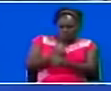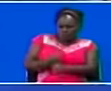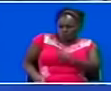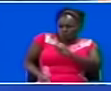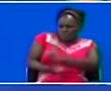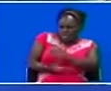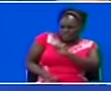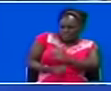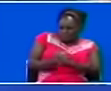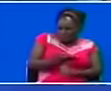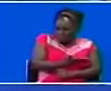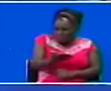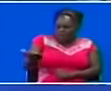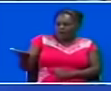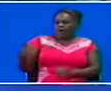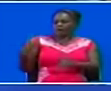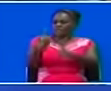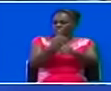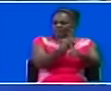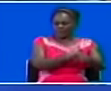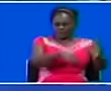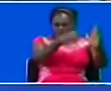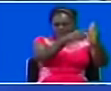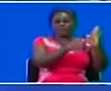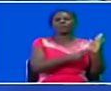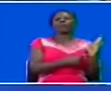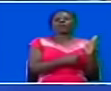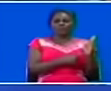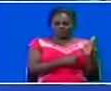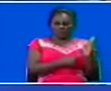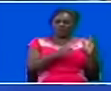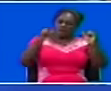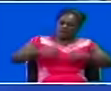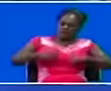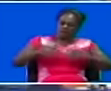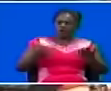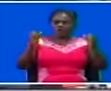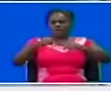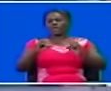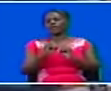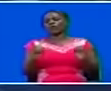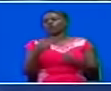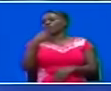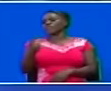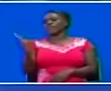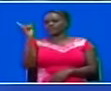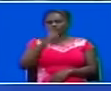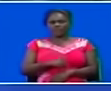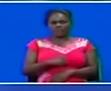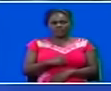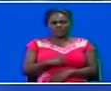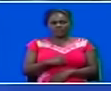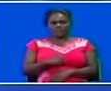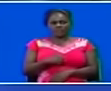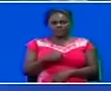want to do this because of various reasons. Whether we agree or we don't agree, you have told us. The stakes are pretty high